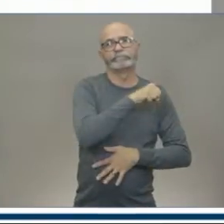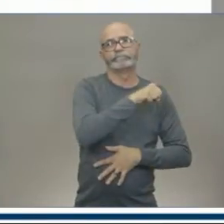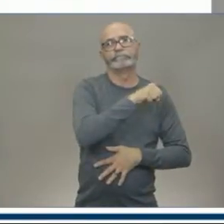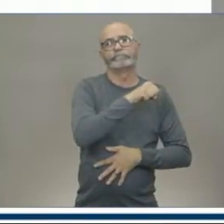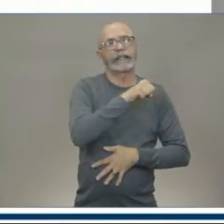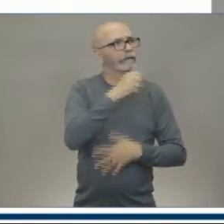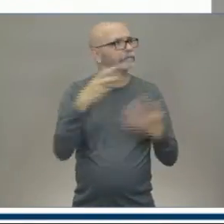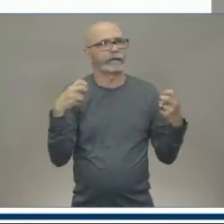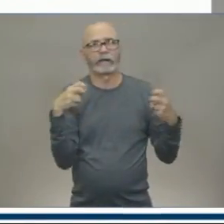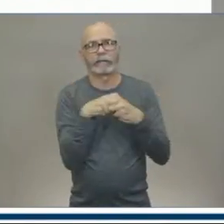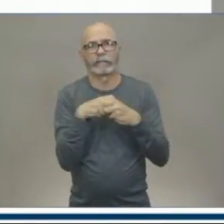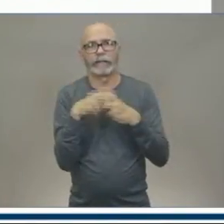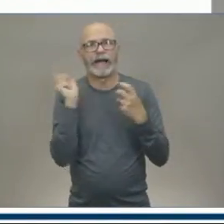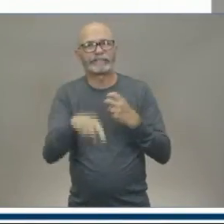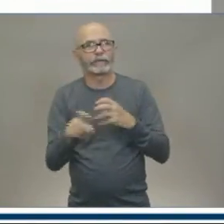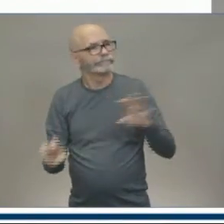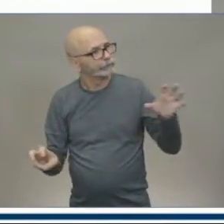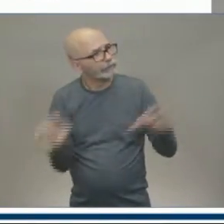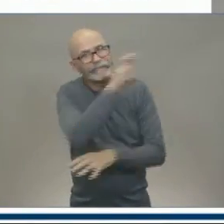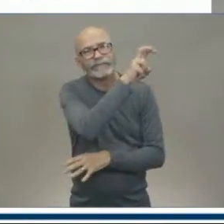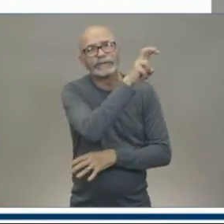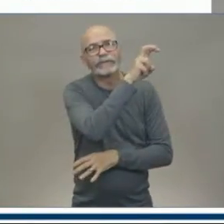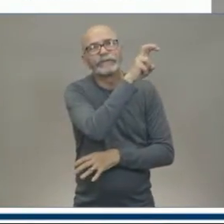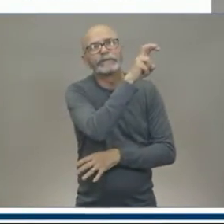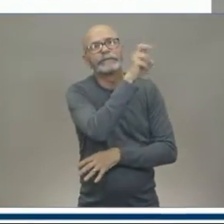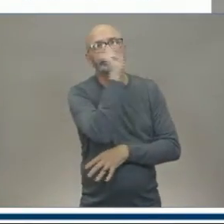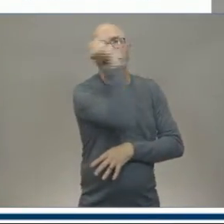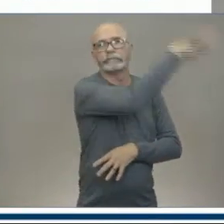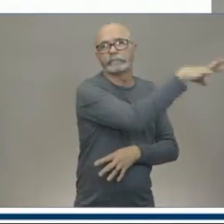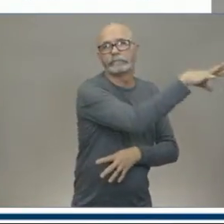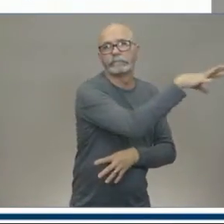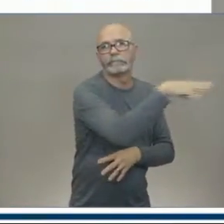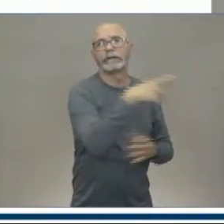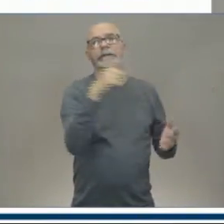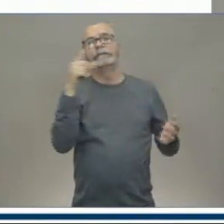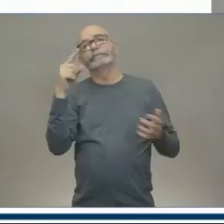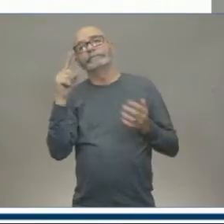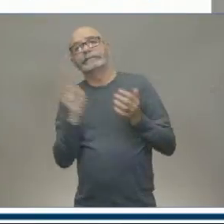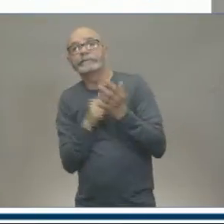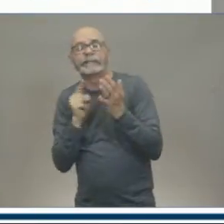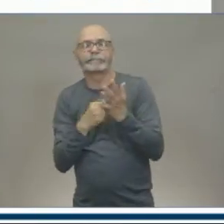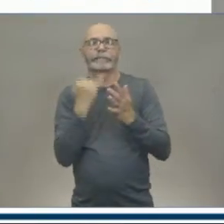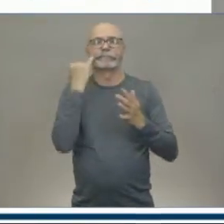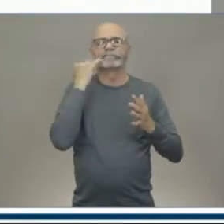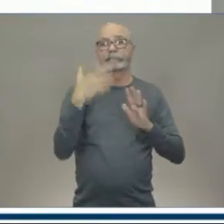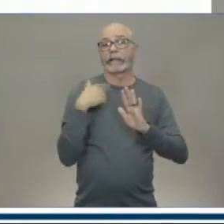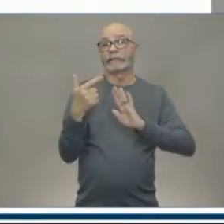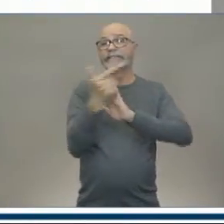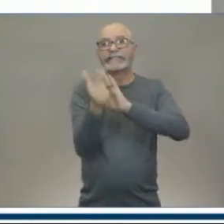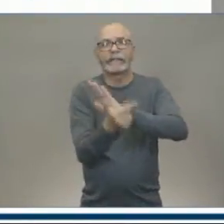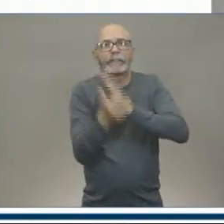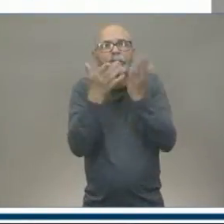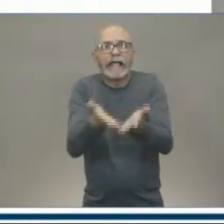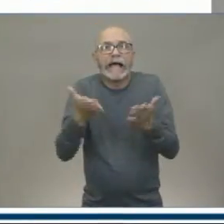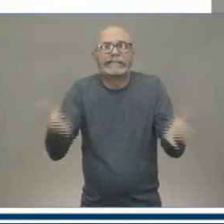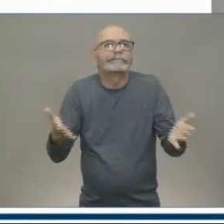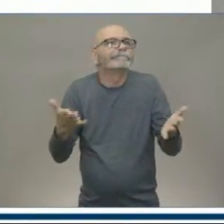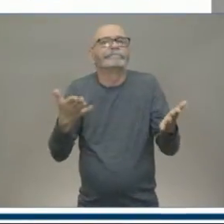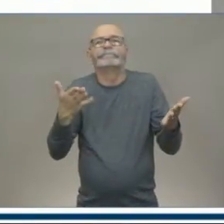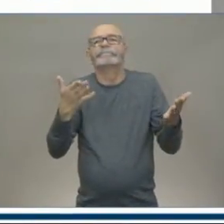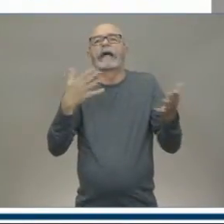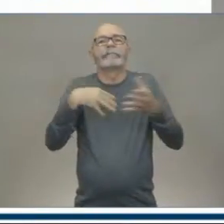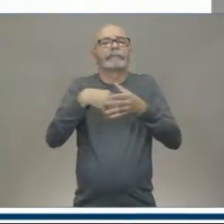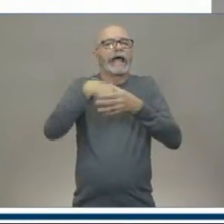Atlantic Canada that people have to travel to. And occasionally there is essential legal proceedings outside of Atlantic Canada